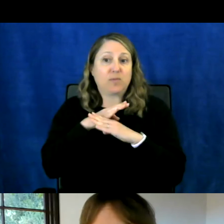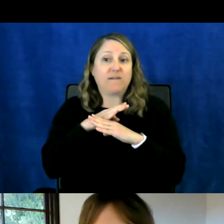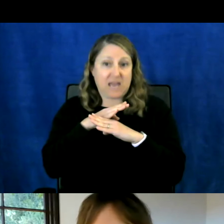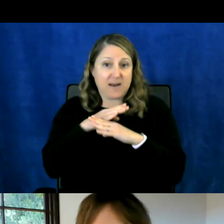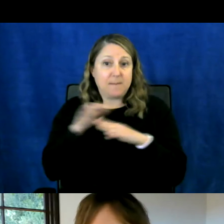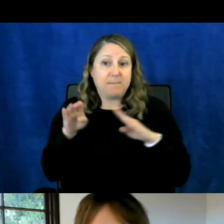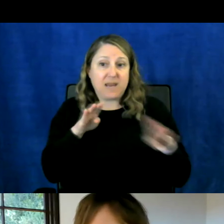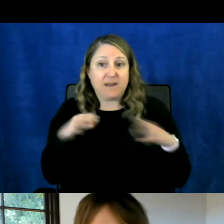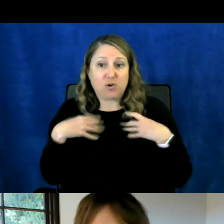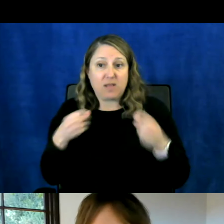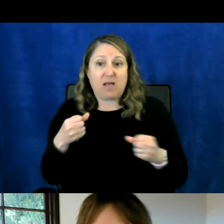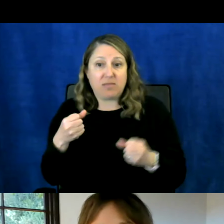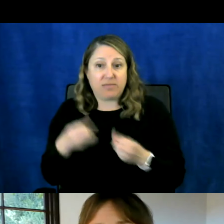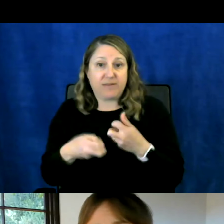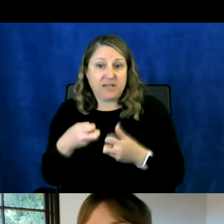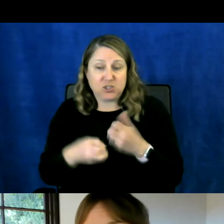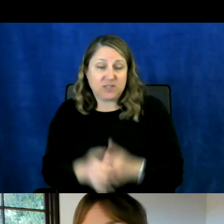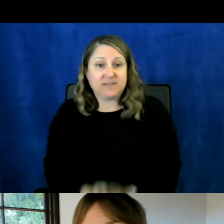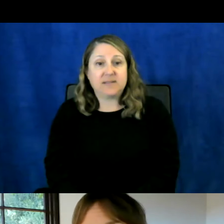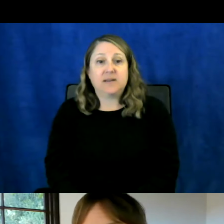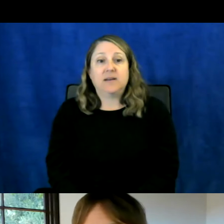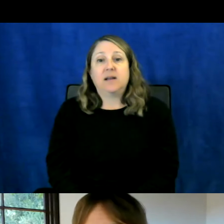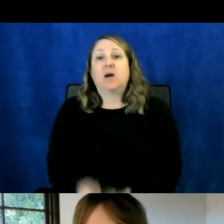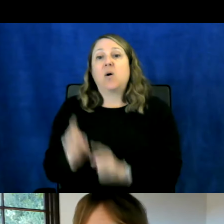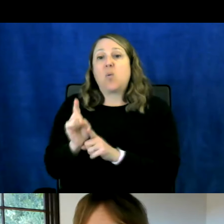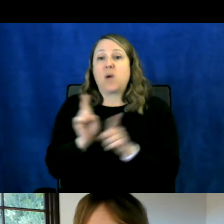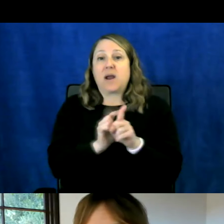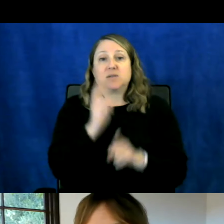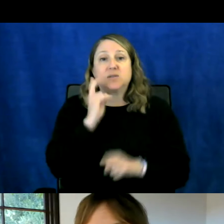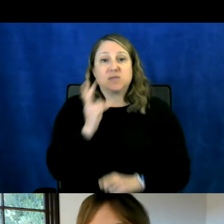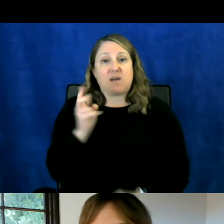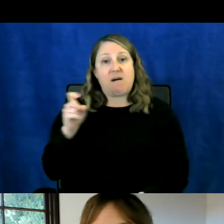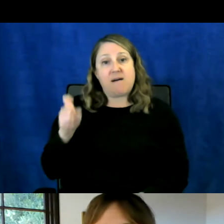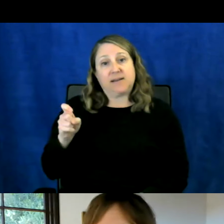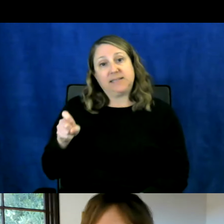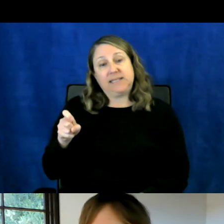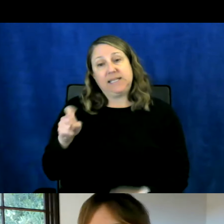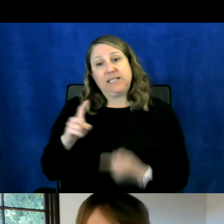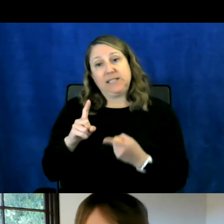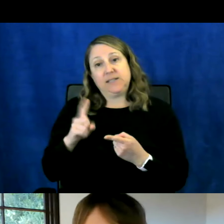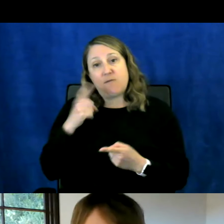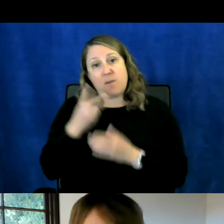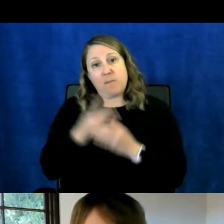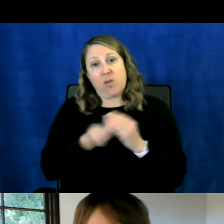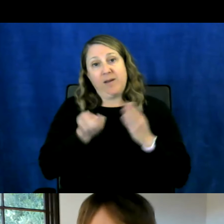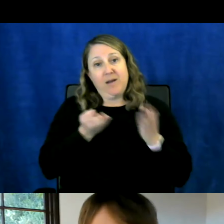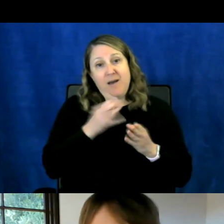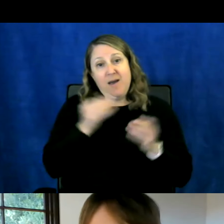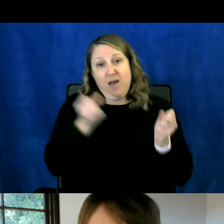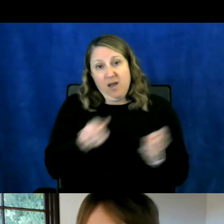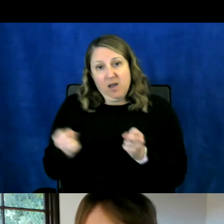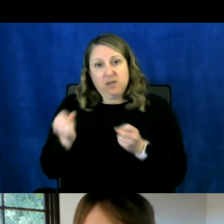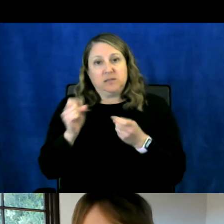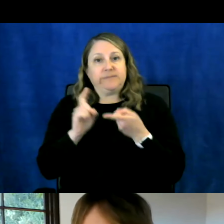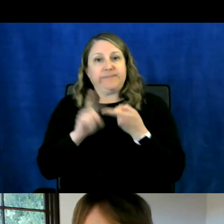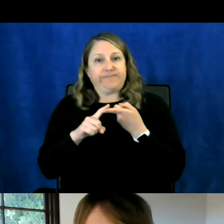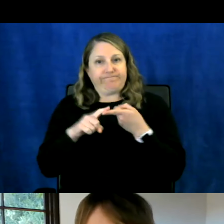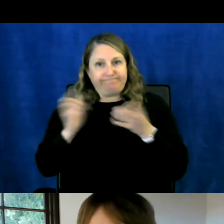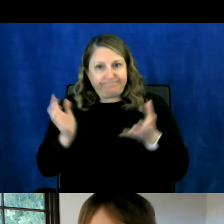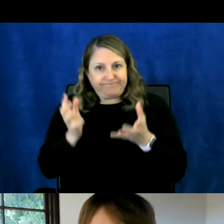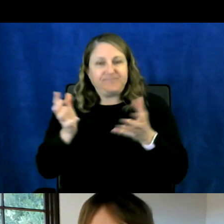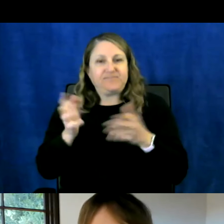behavioral health conditions. We also saw a need for both services and strategies to advance equity and